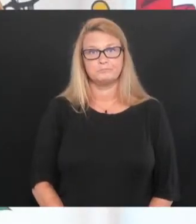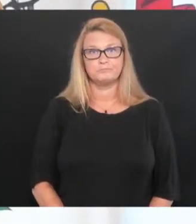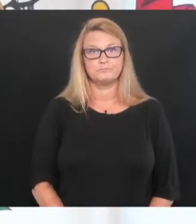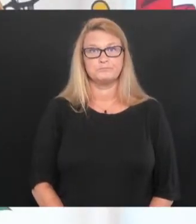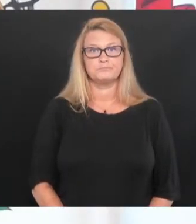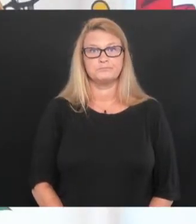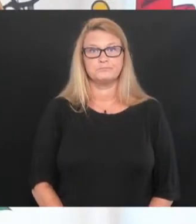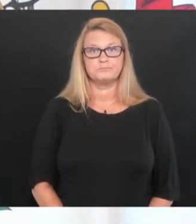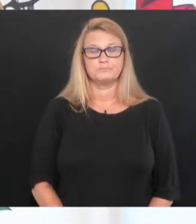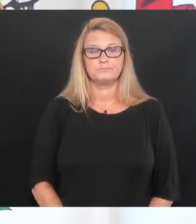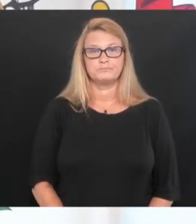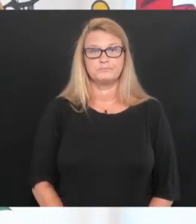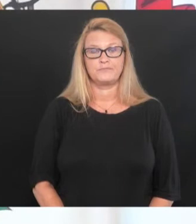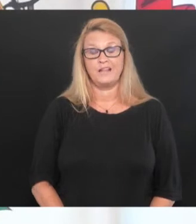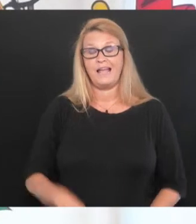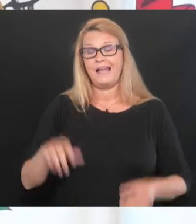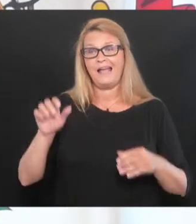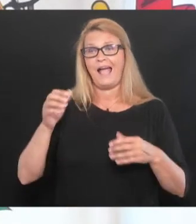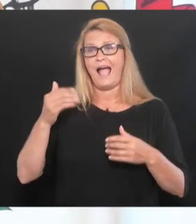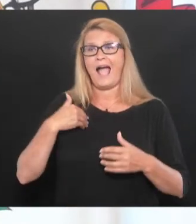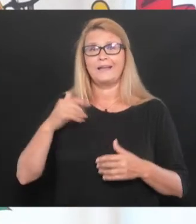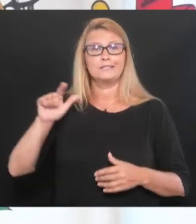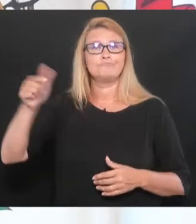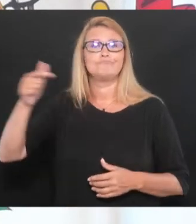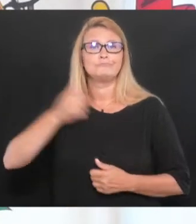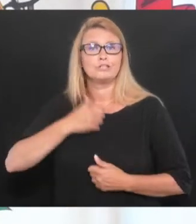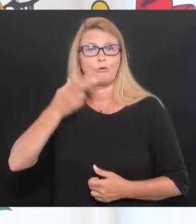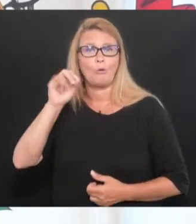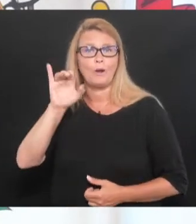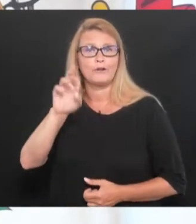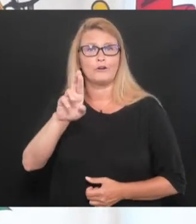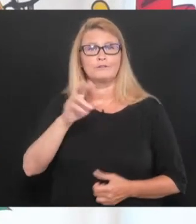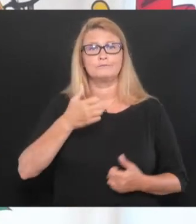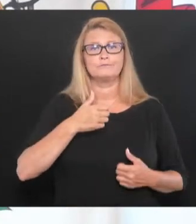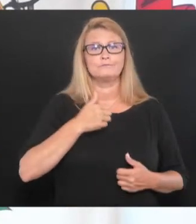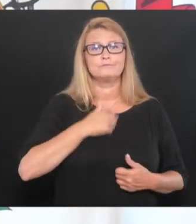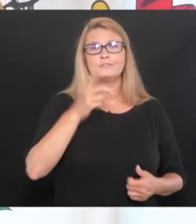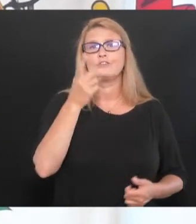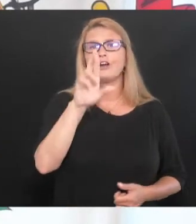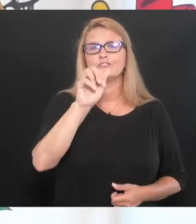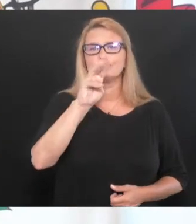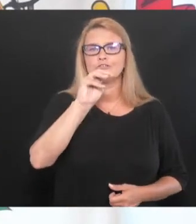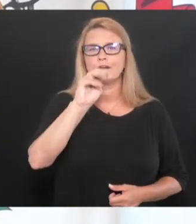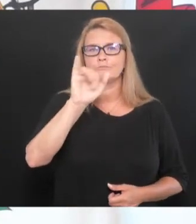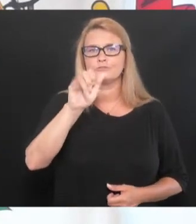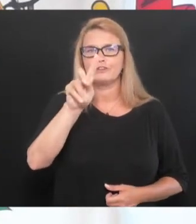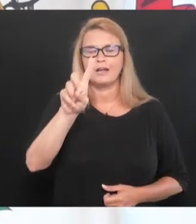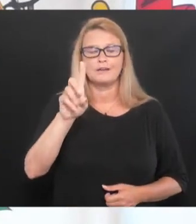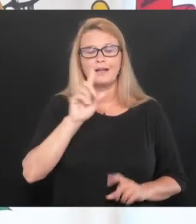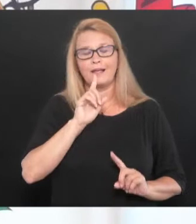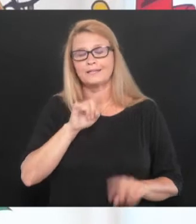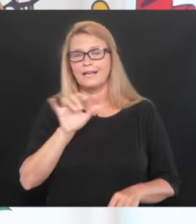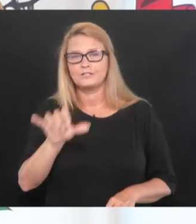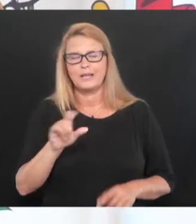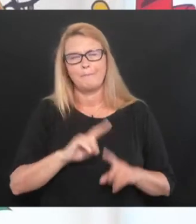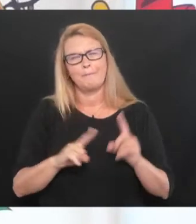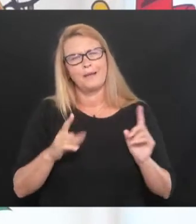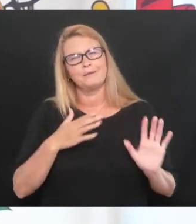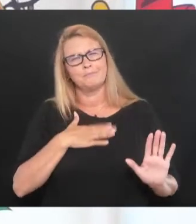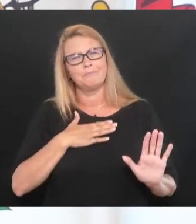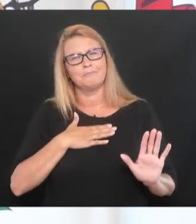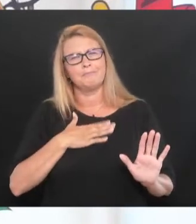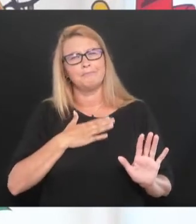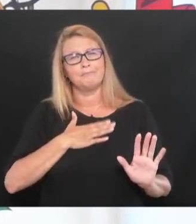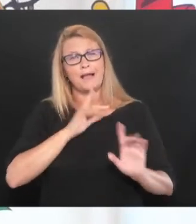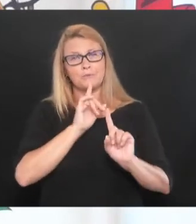I could go to General Hoyer or go to Dr. Amjad, or whomever, and they could answer this probably maybe even better than I can. But let me